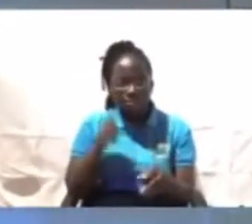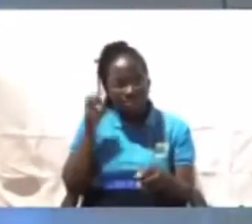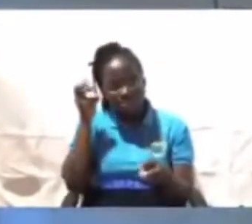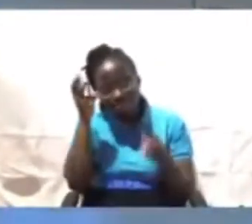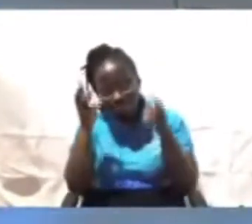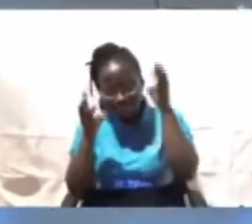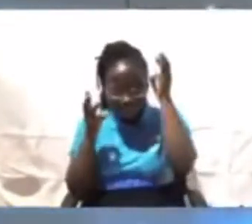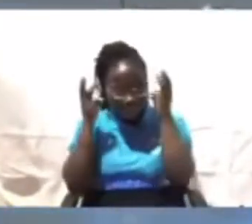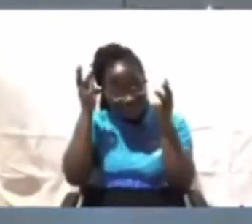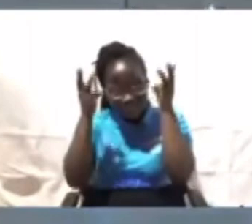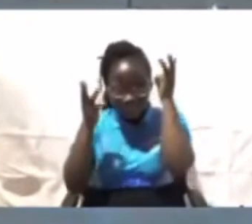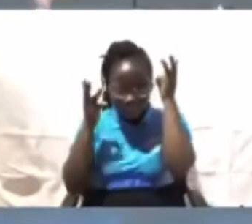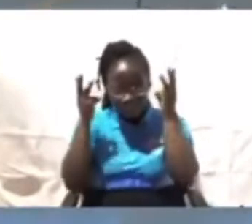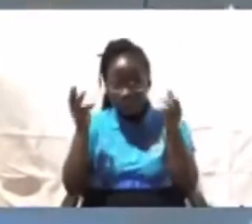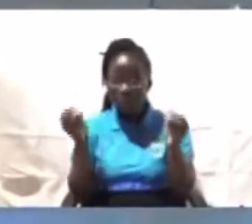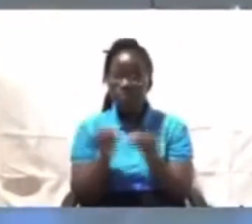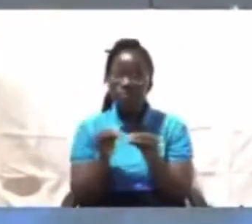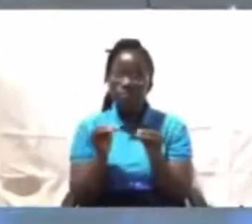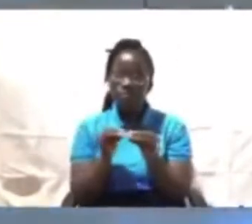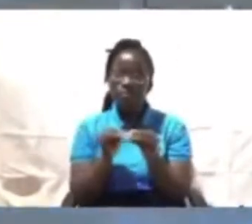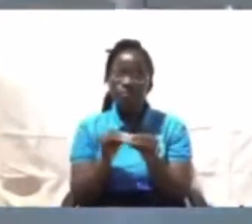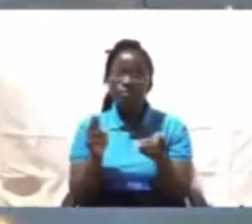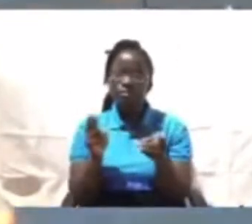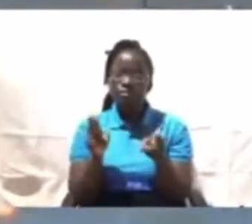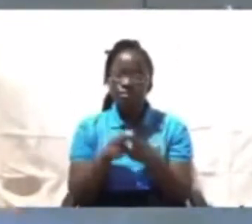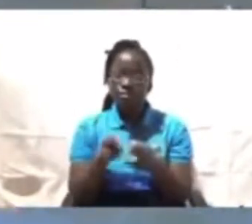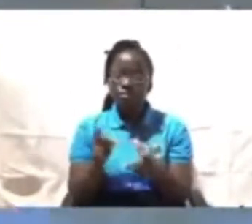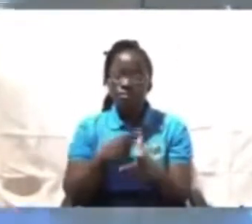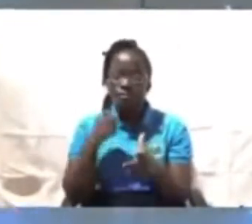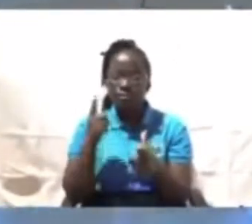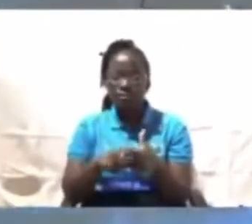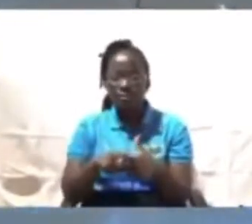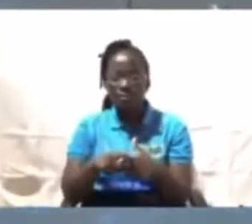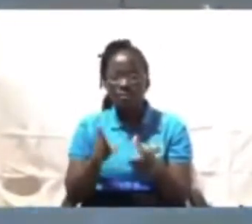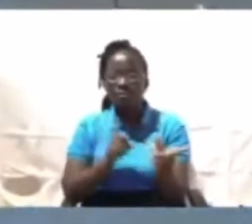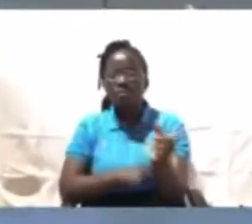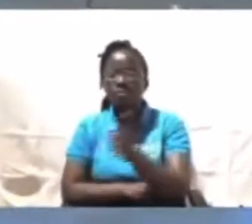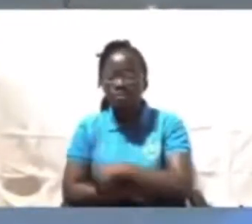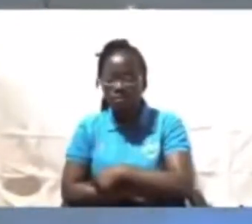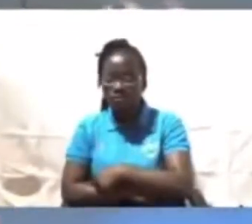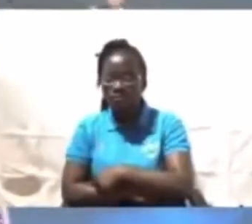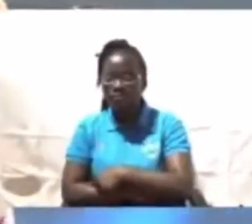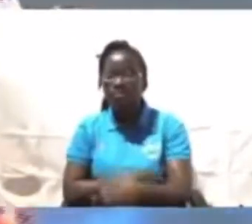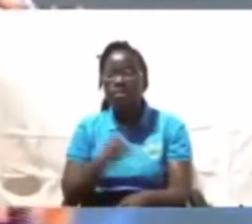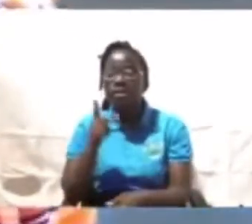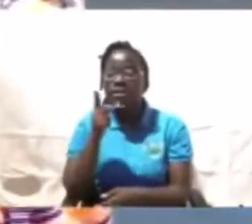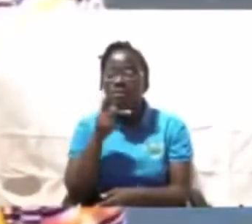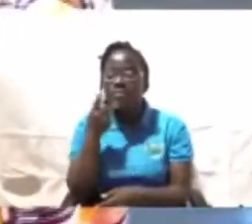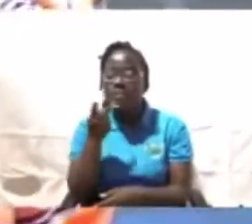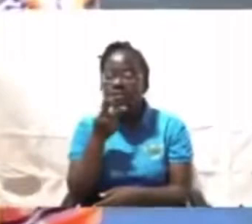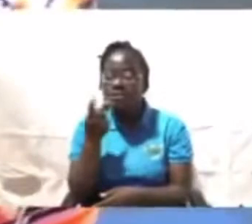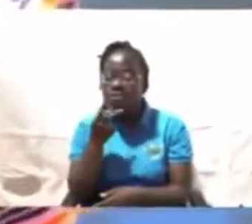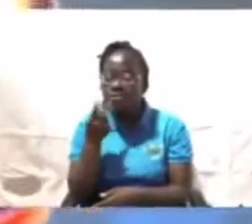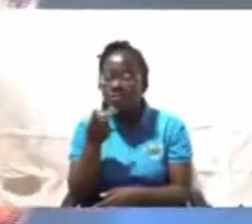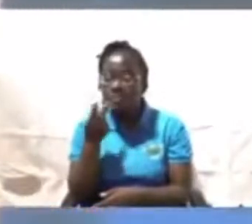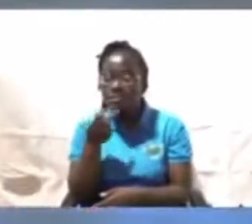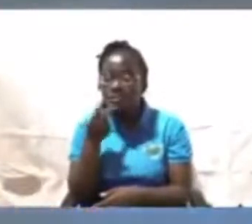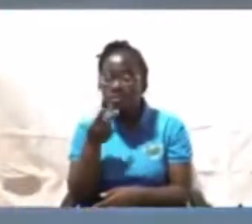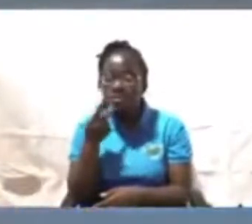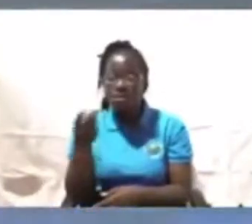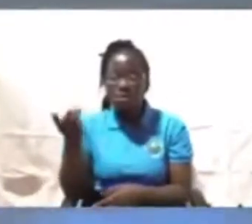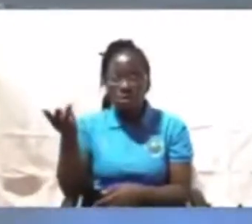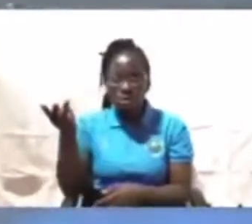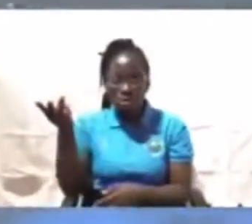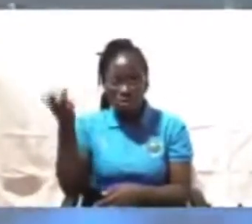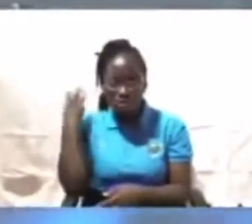the following day na Pentecost for abusia yi Pentecost abusia ye mpaebo